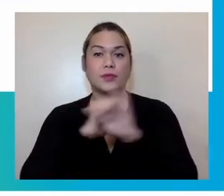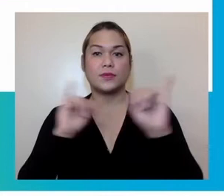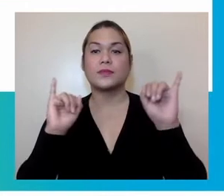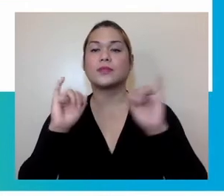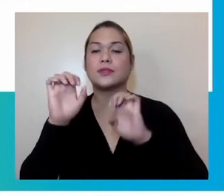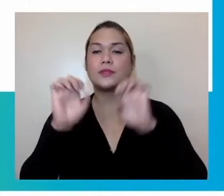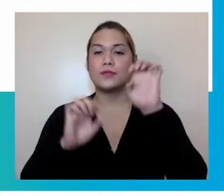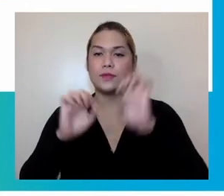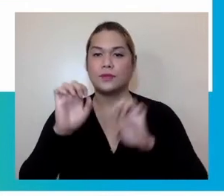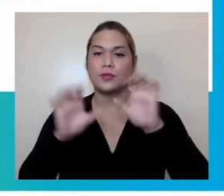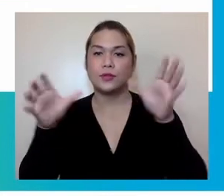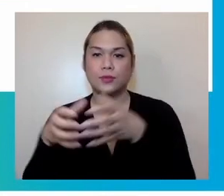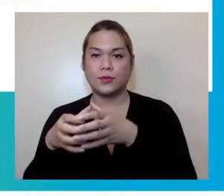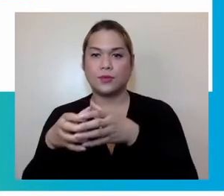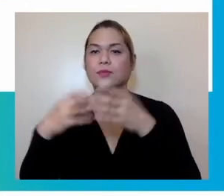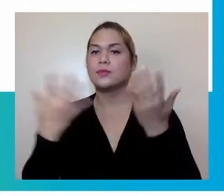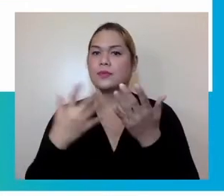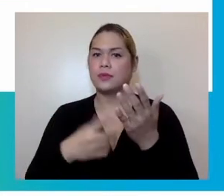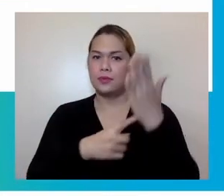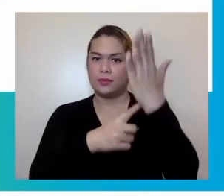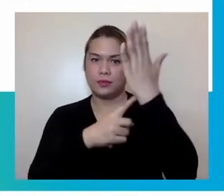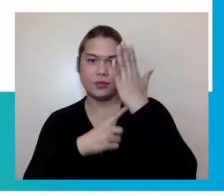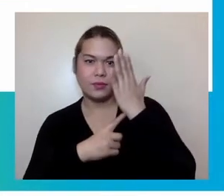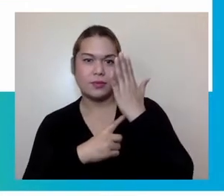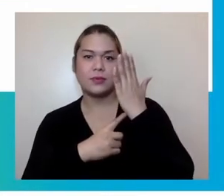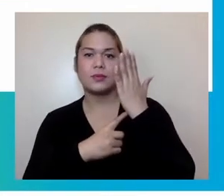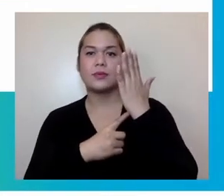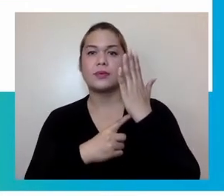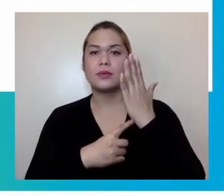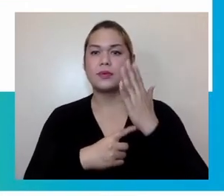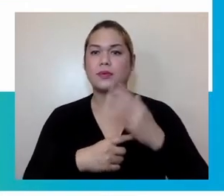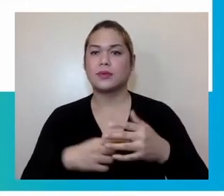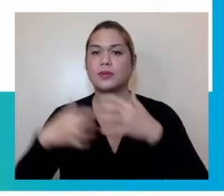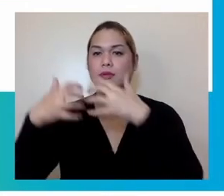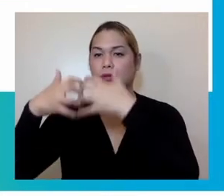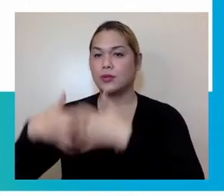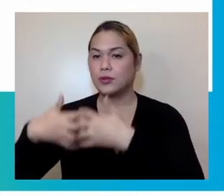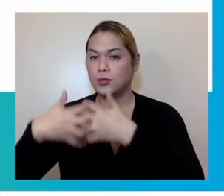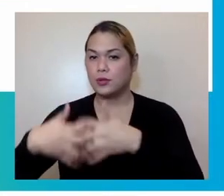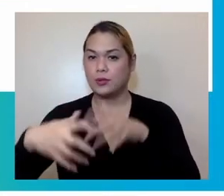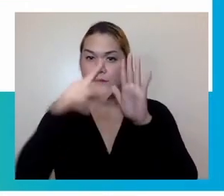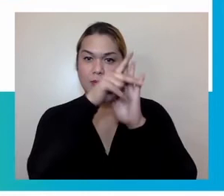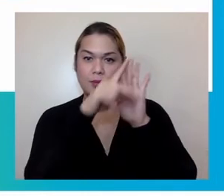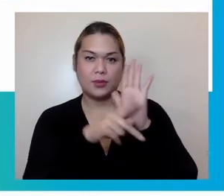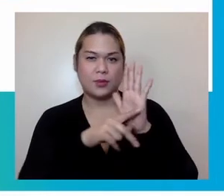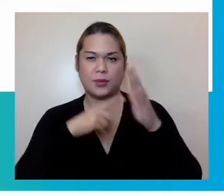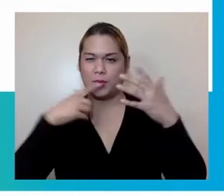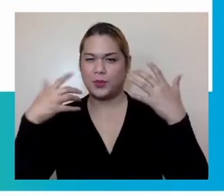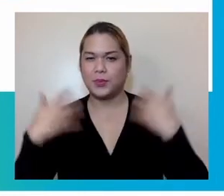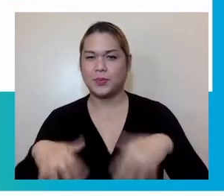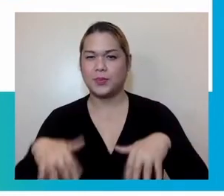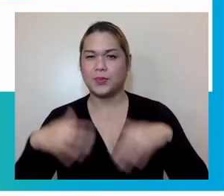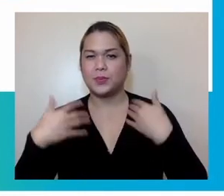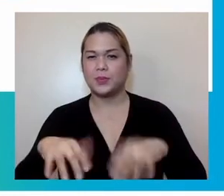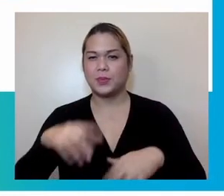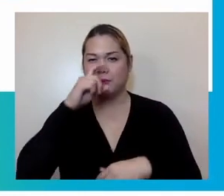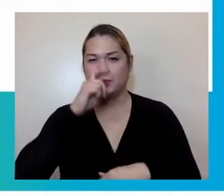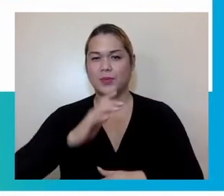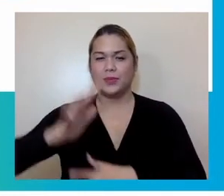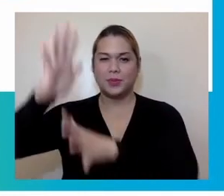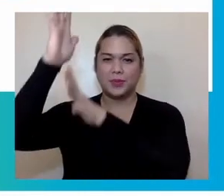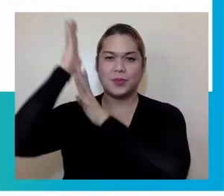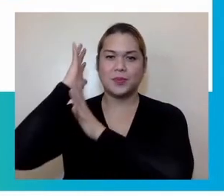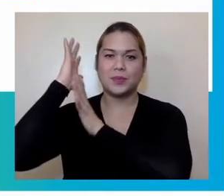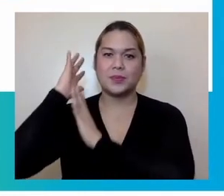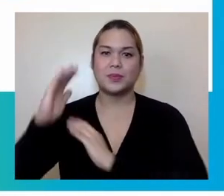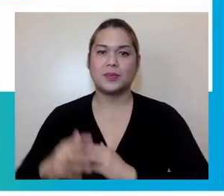case that our current energy policy is outdated on many counts. And that's one of many